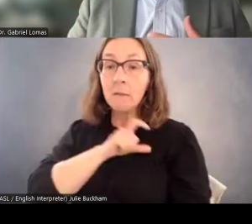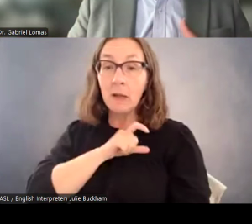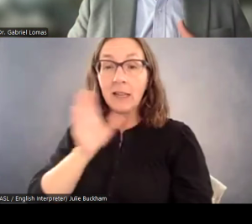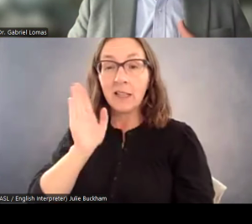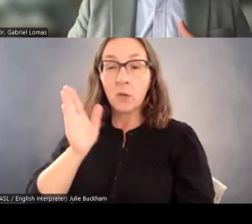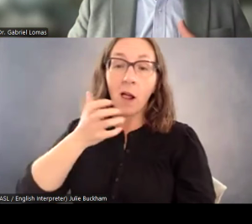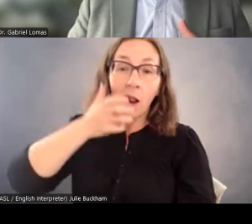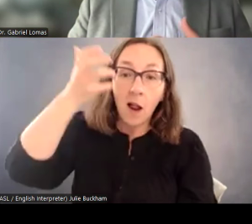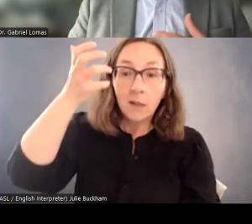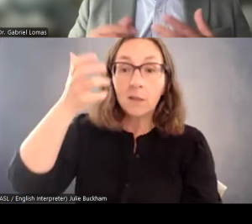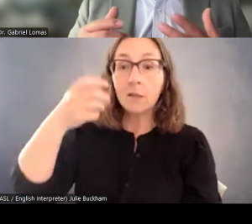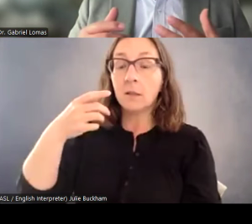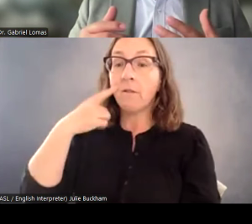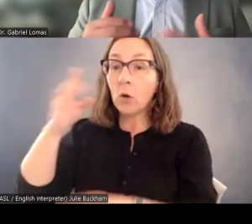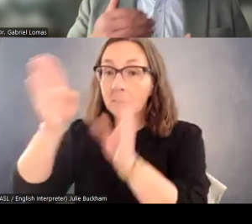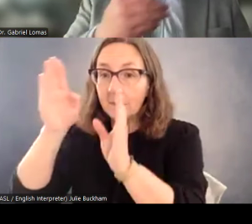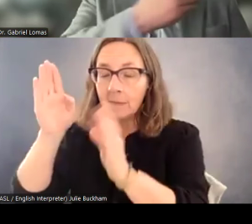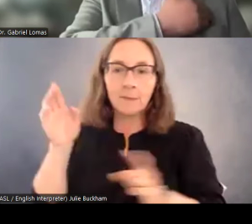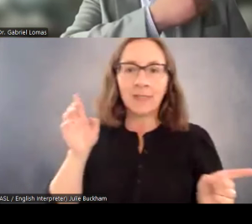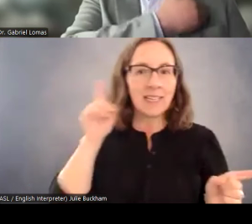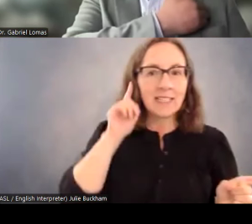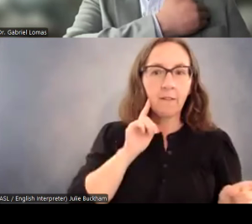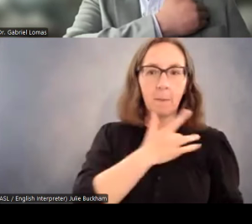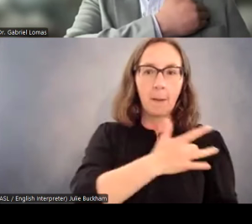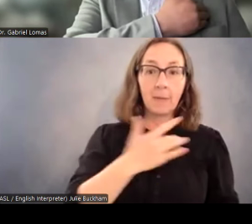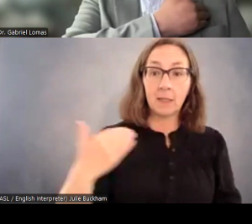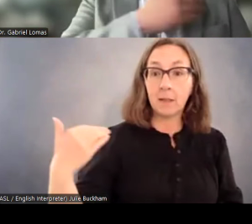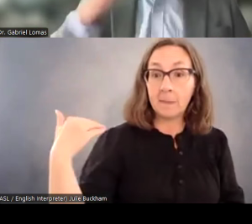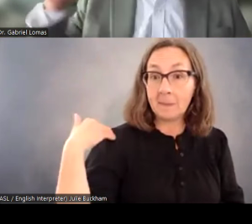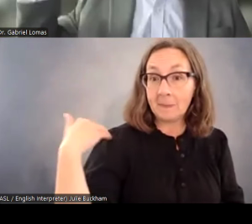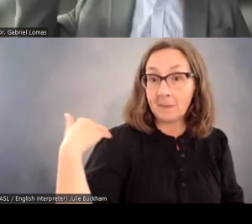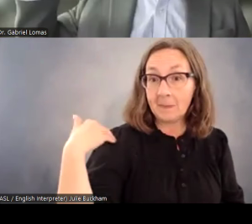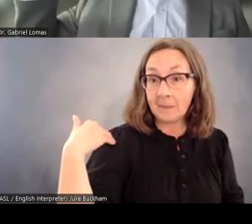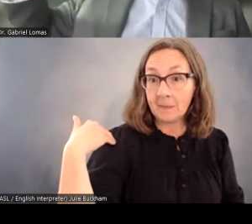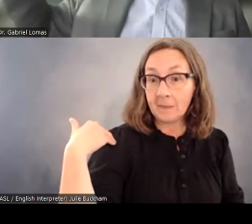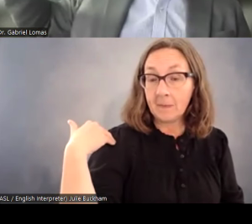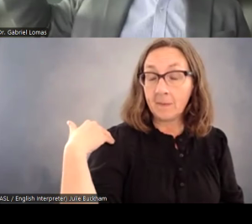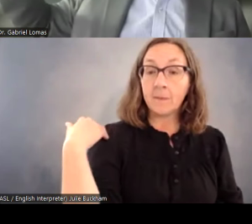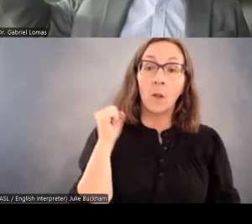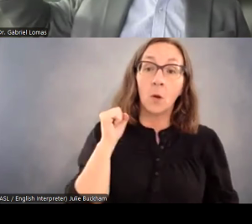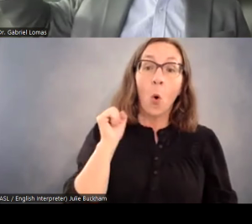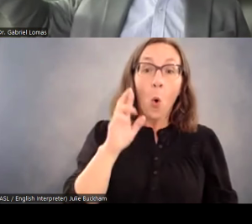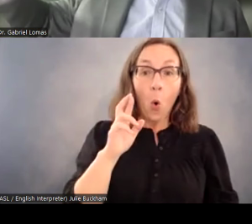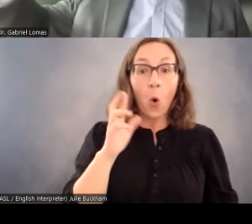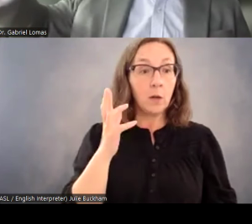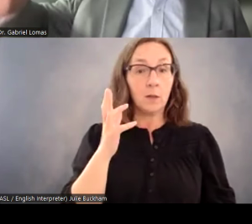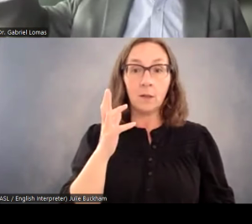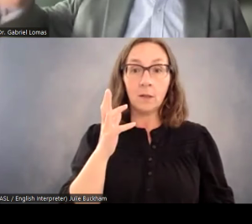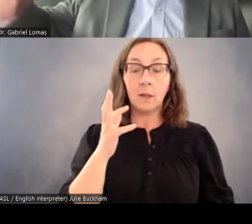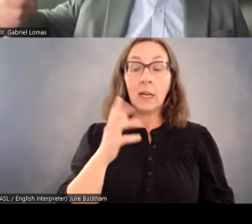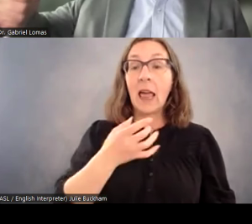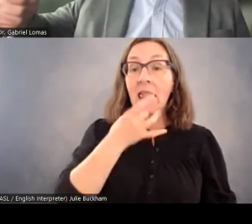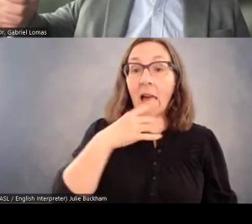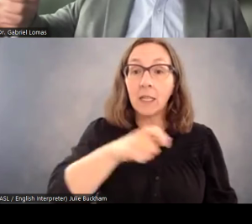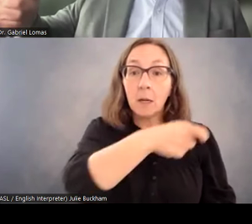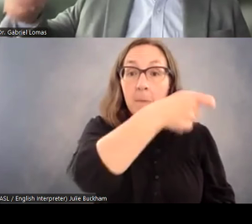get attention, but deaf people will either tap someone's shoulder They will often go into a room and flash the lights a